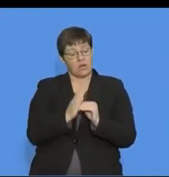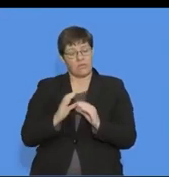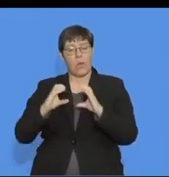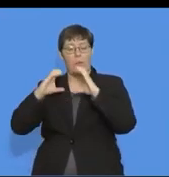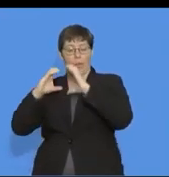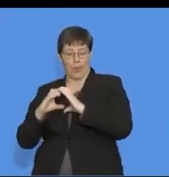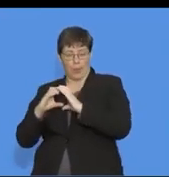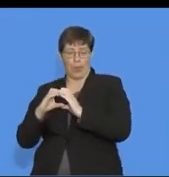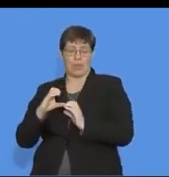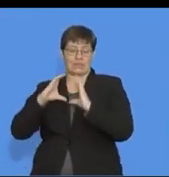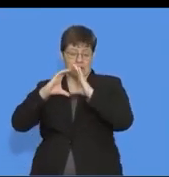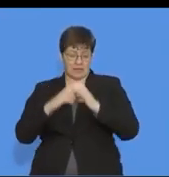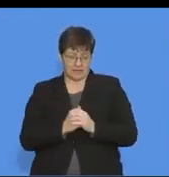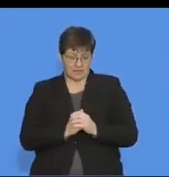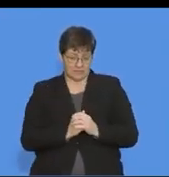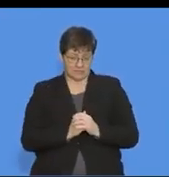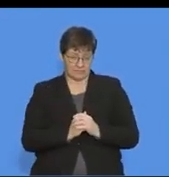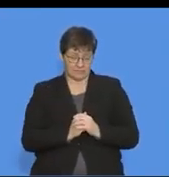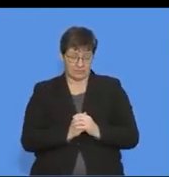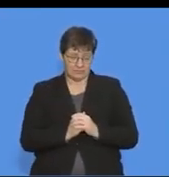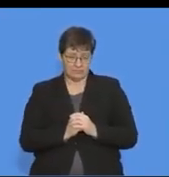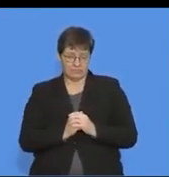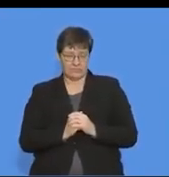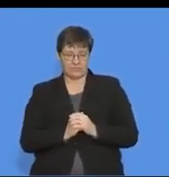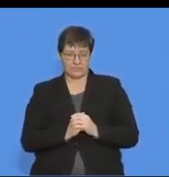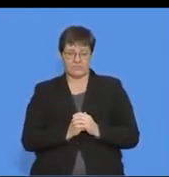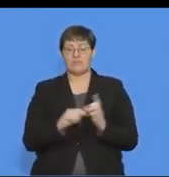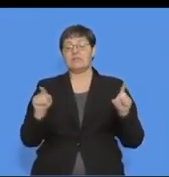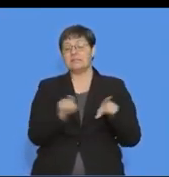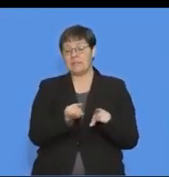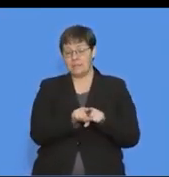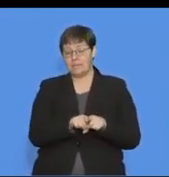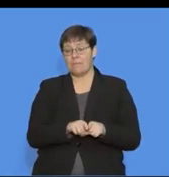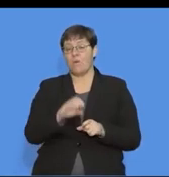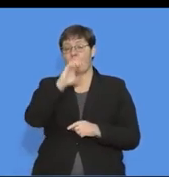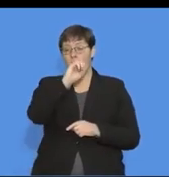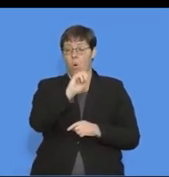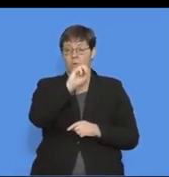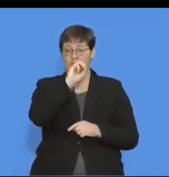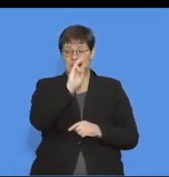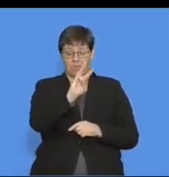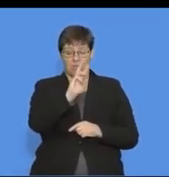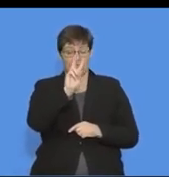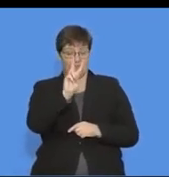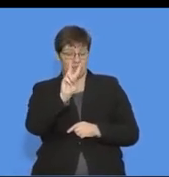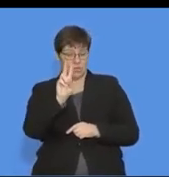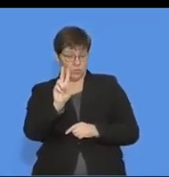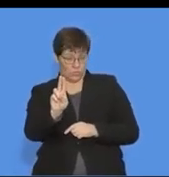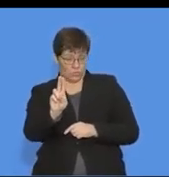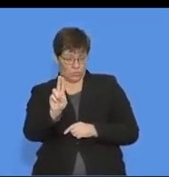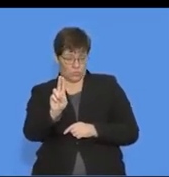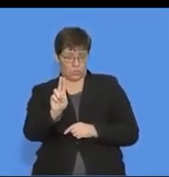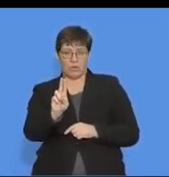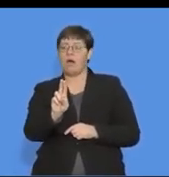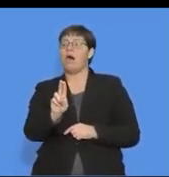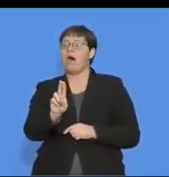the smaller circle. We also know that OW VU, I'm glad